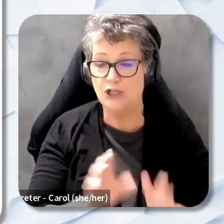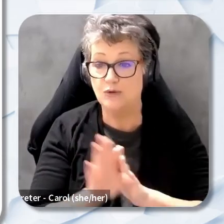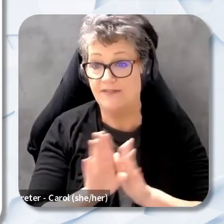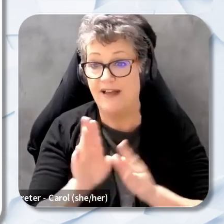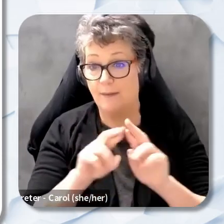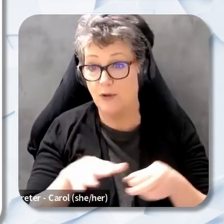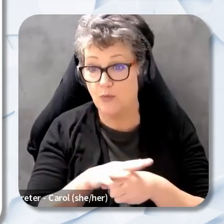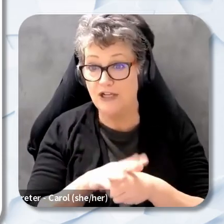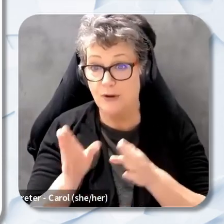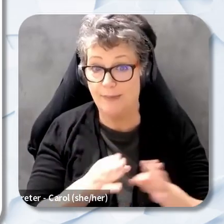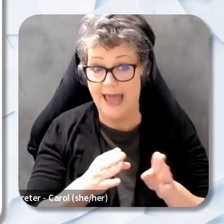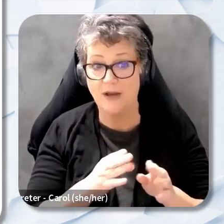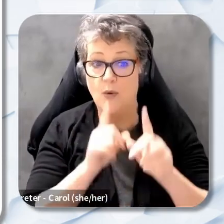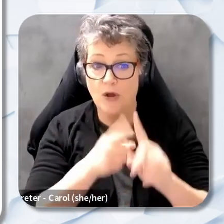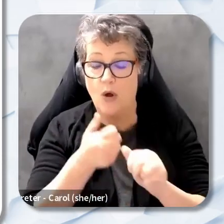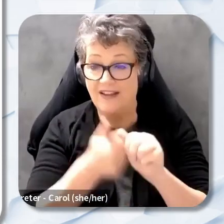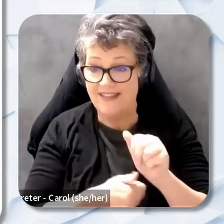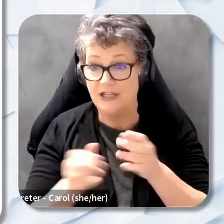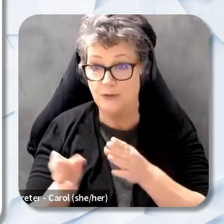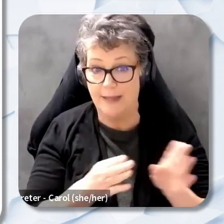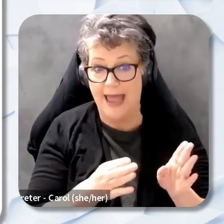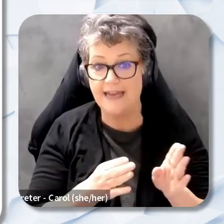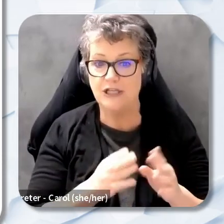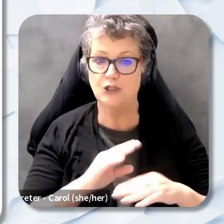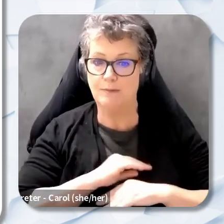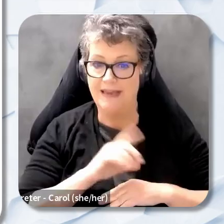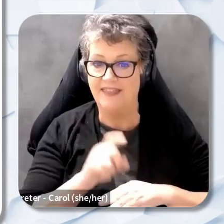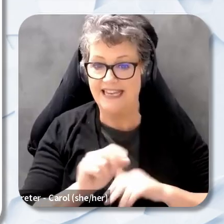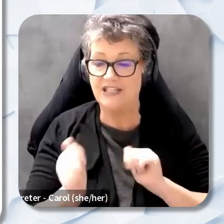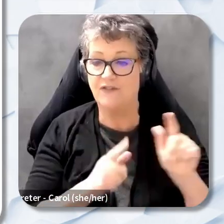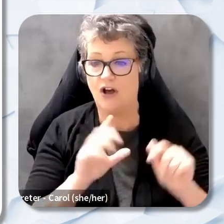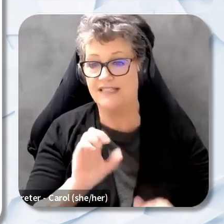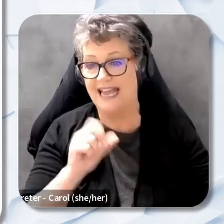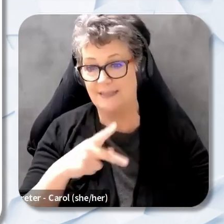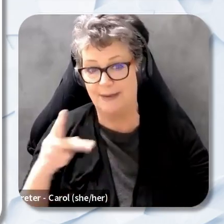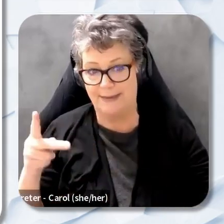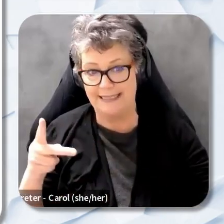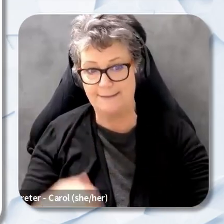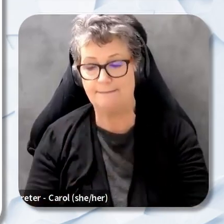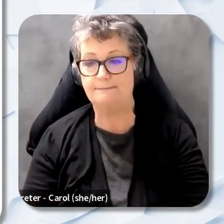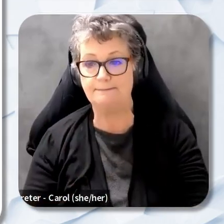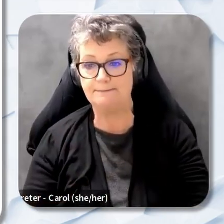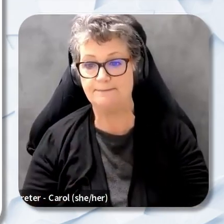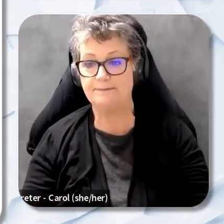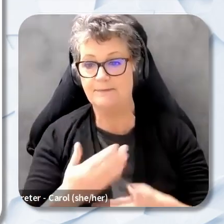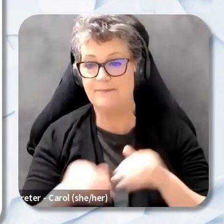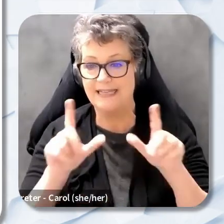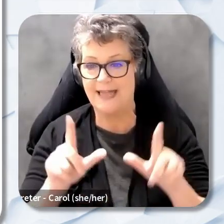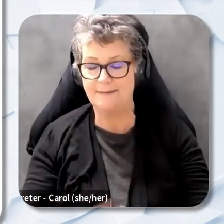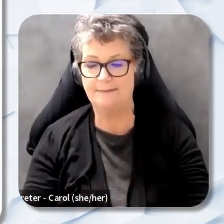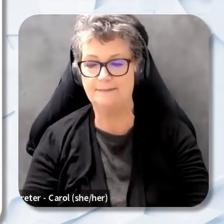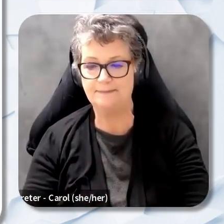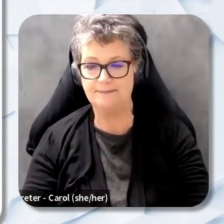plan where the goal of each regional plan is to meet the needs of all CSPPs. Next slide,